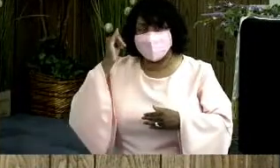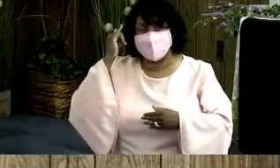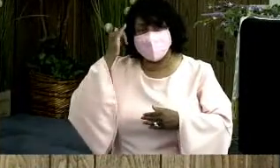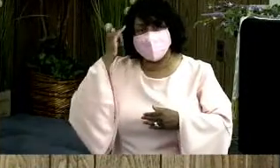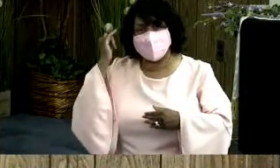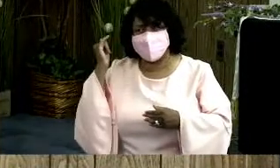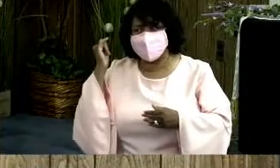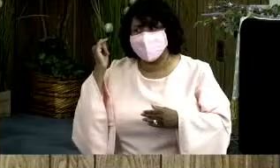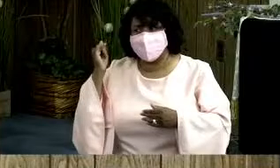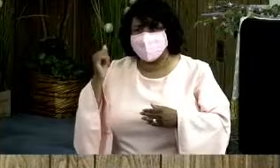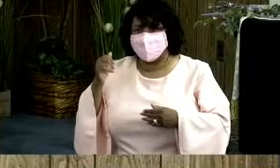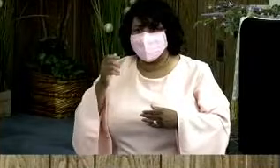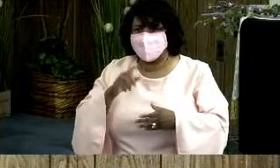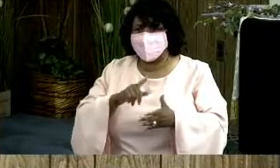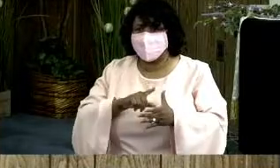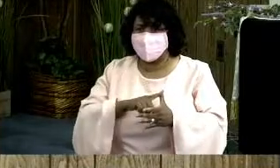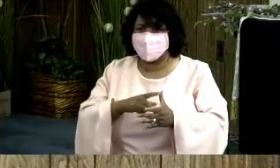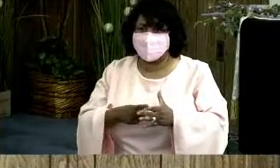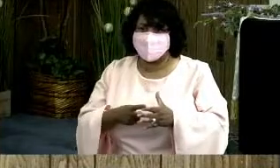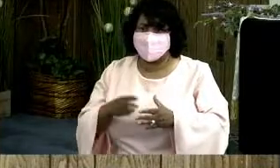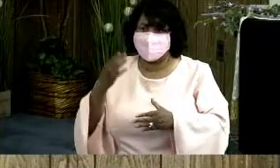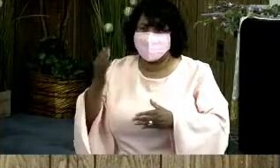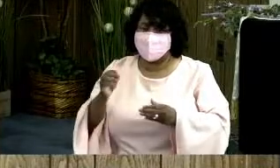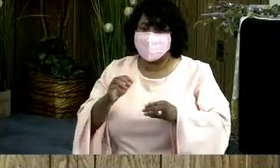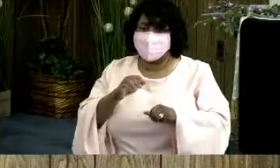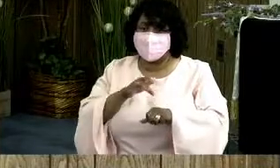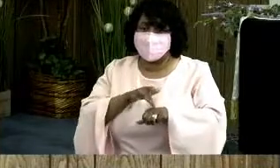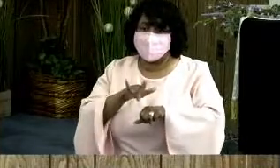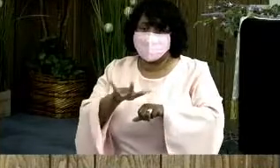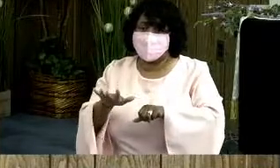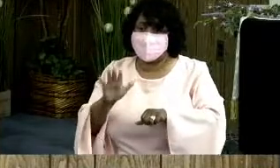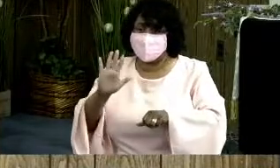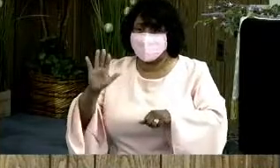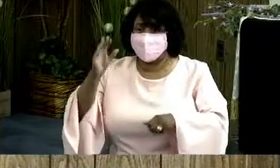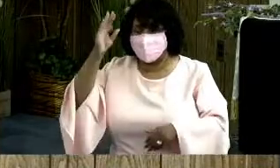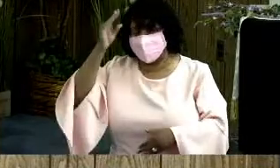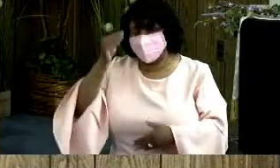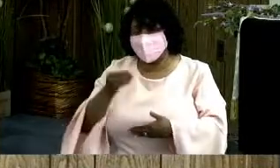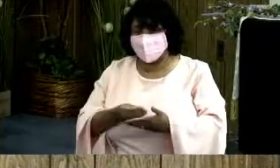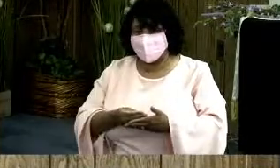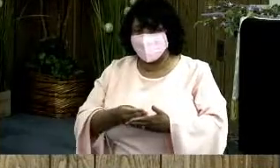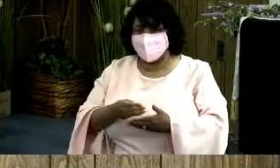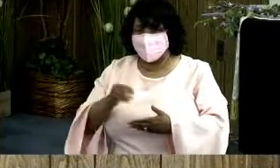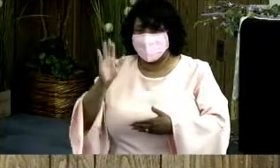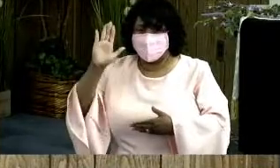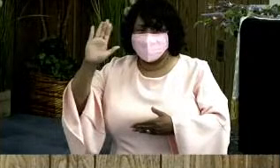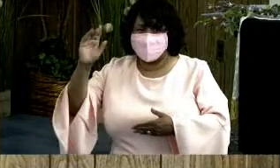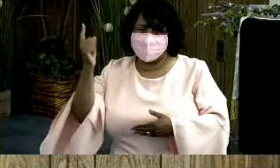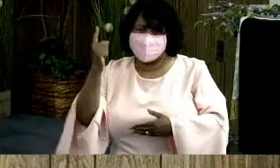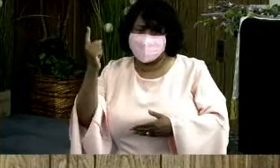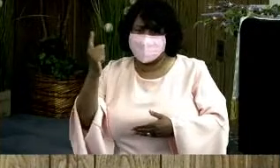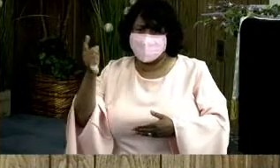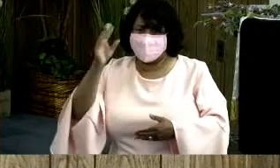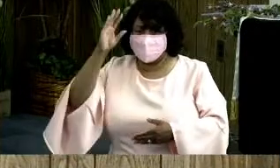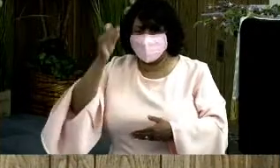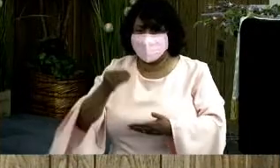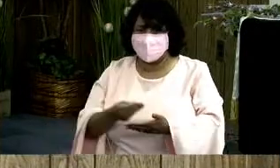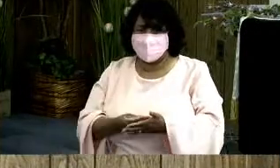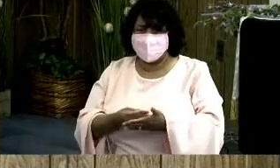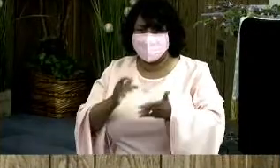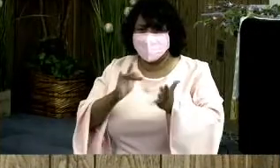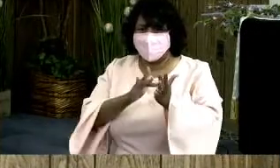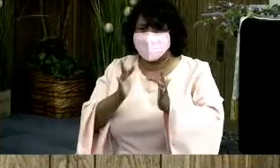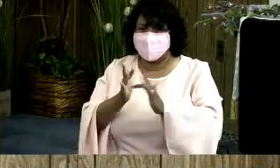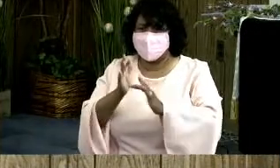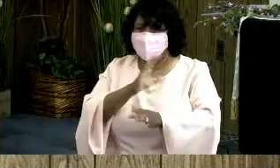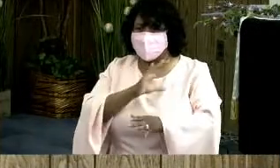And then you sent your Son, your only begotten Son, Jesus